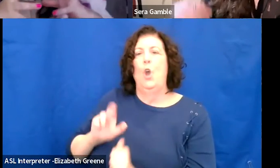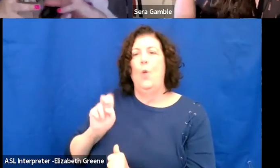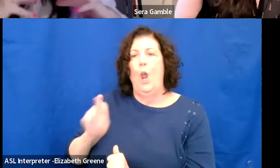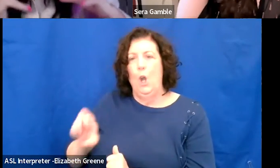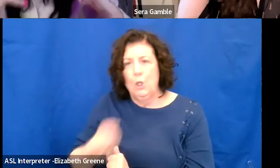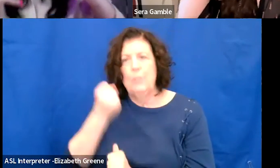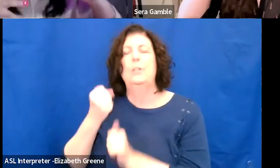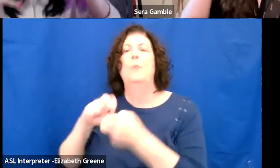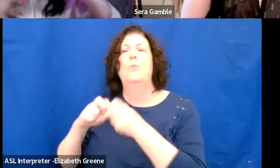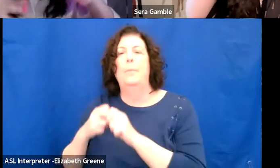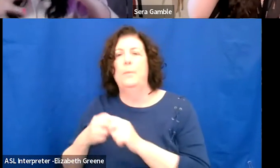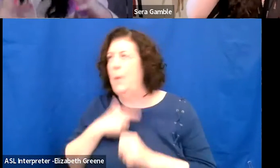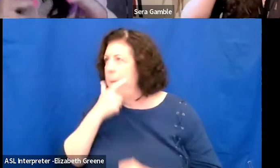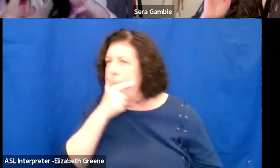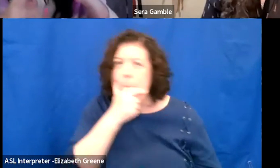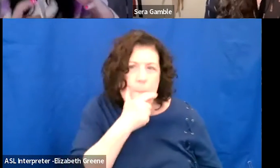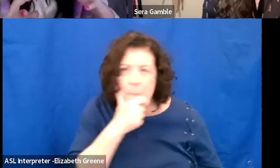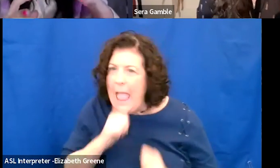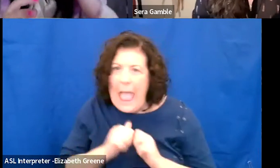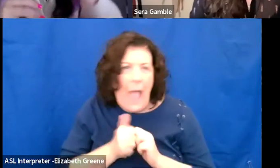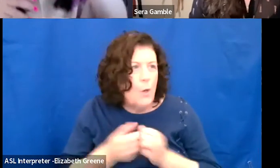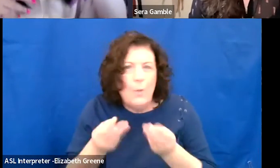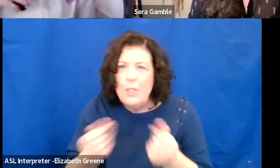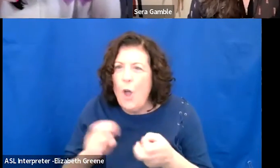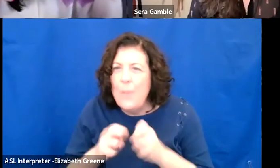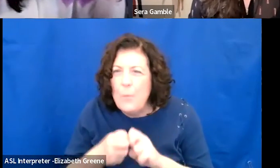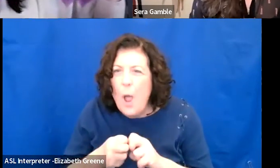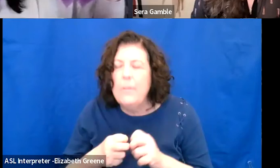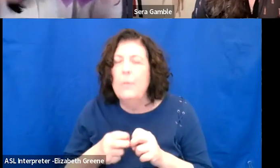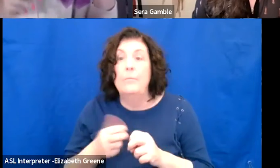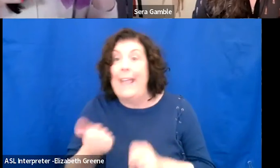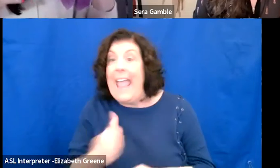writing, mm-hmm. of what we might need on any given day? So it's like,